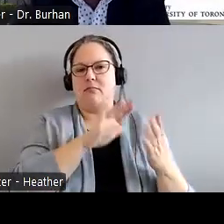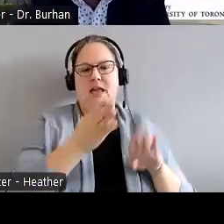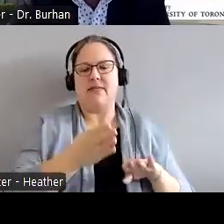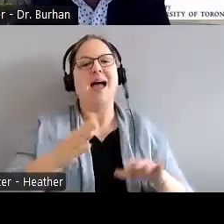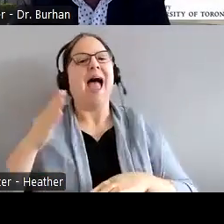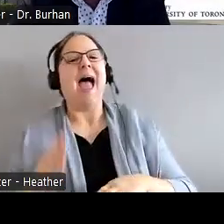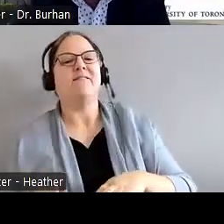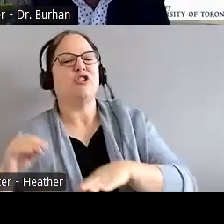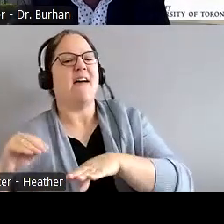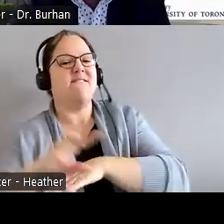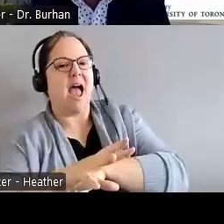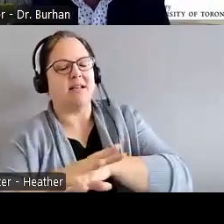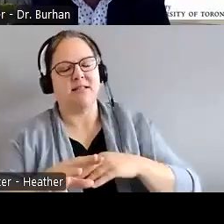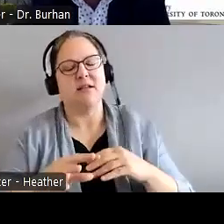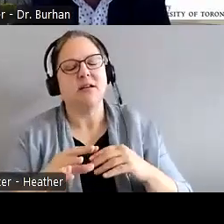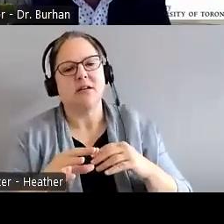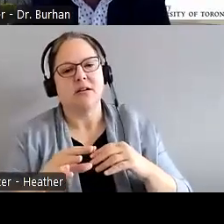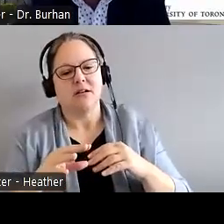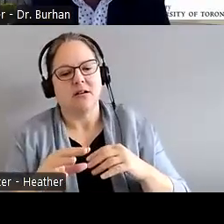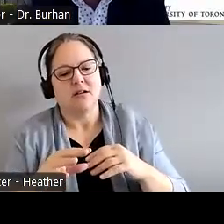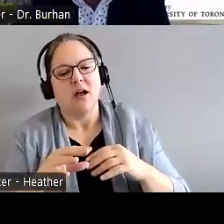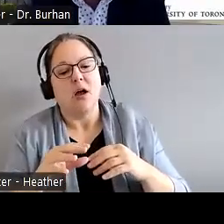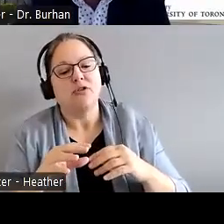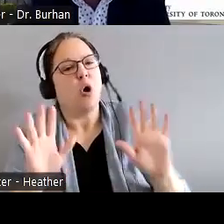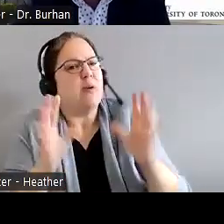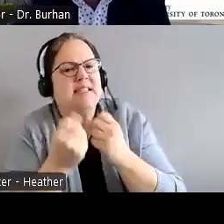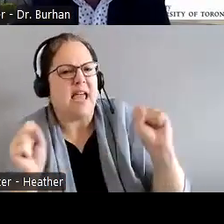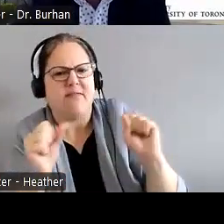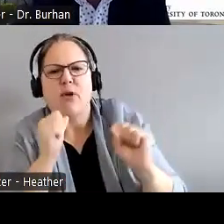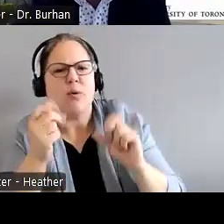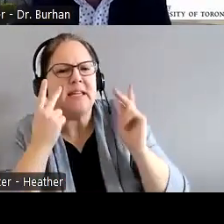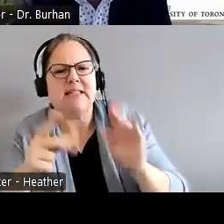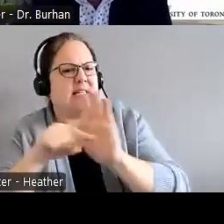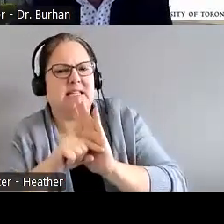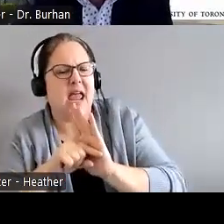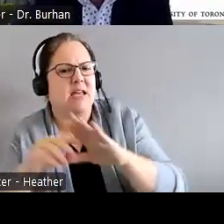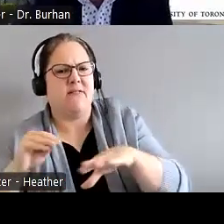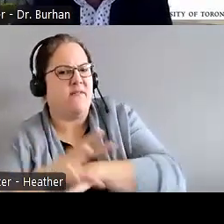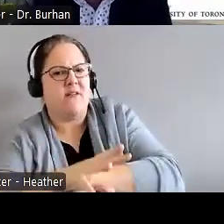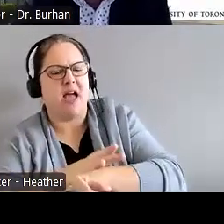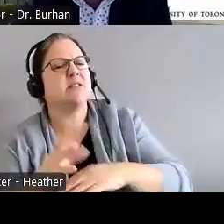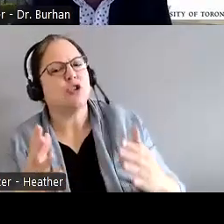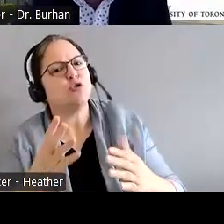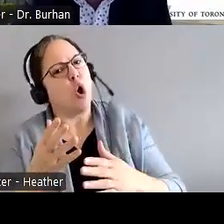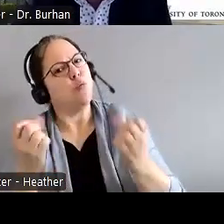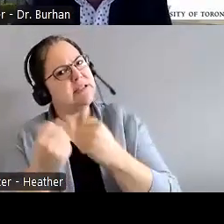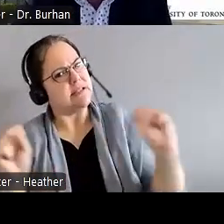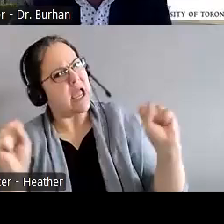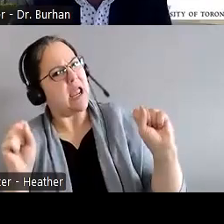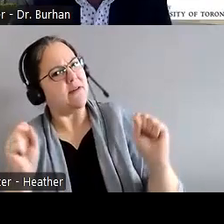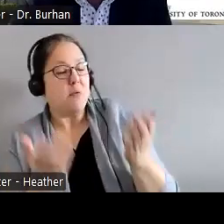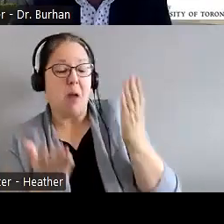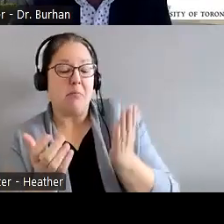support that rTMS might be safe, and adds to the repertoire of tools we have to treat late life depression.